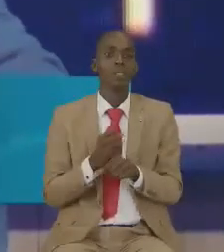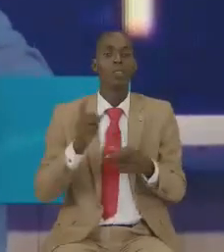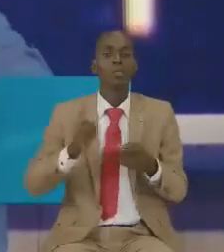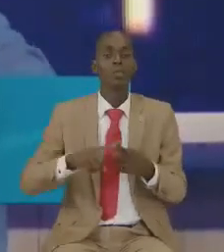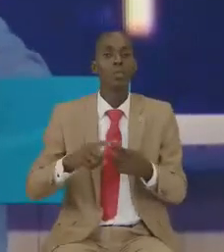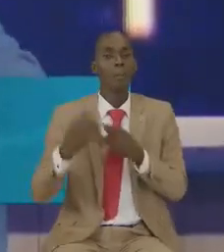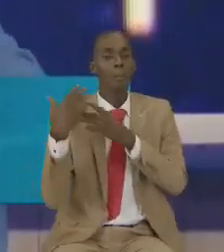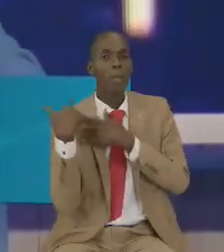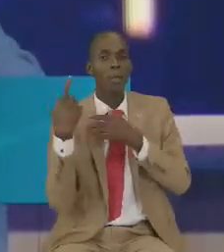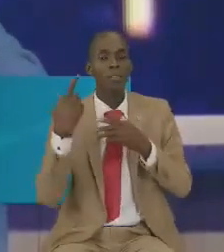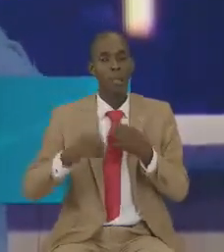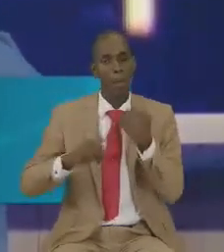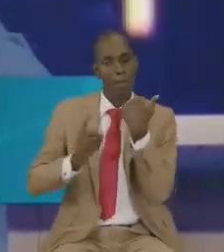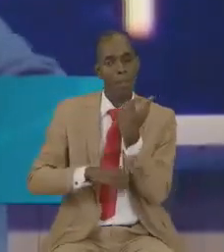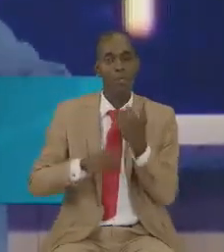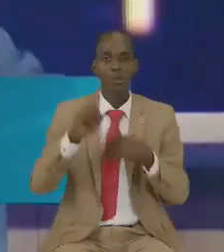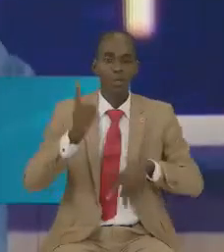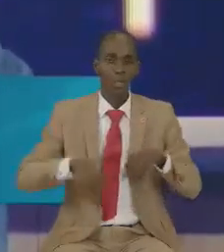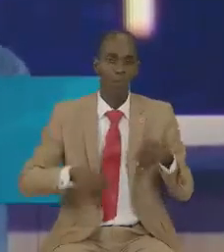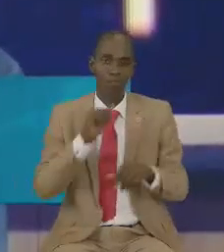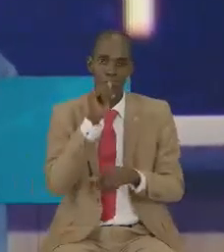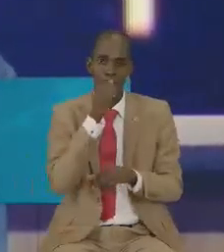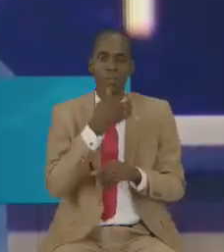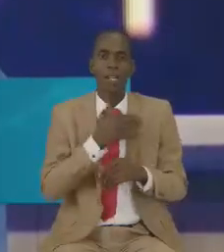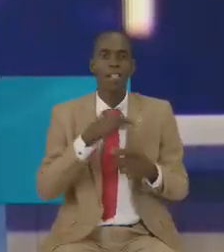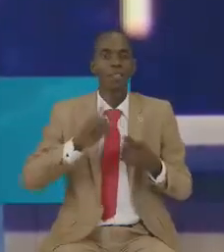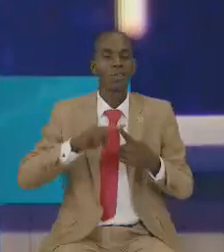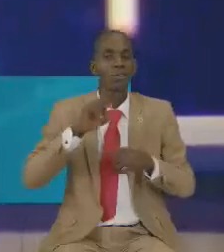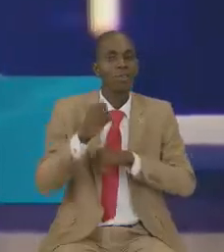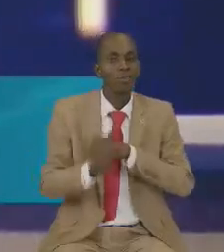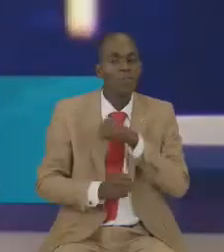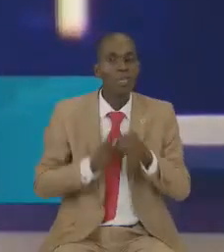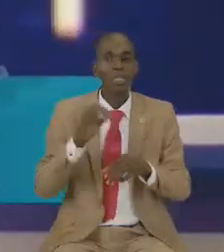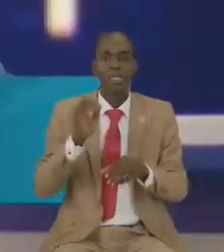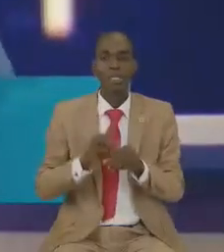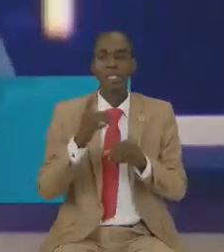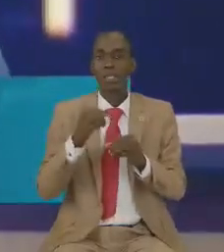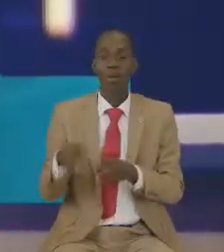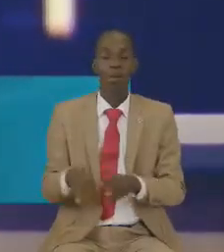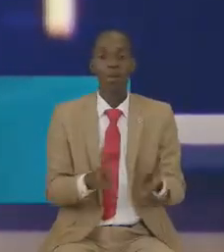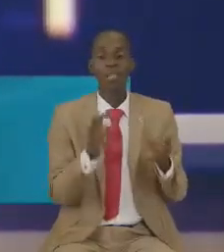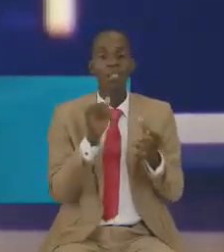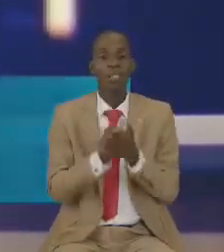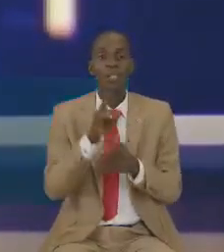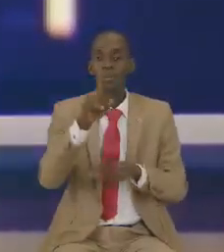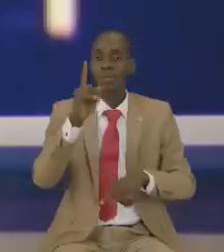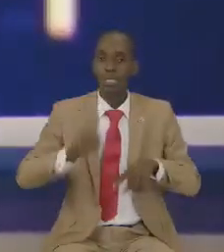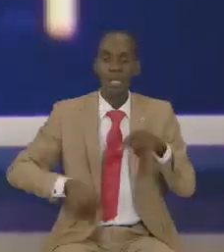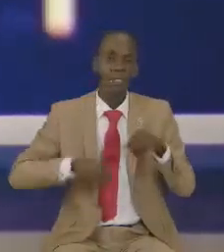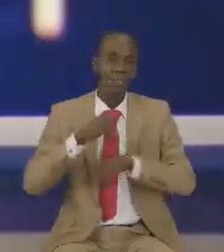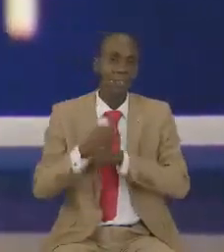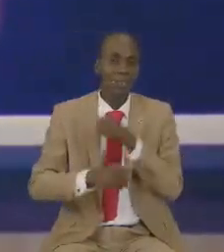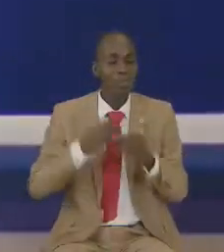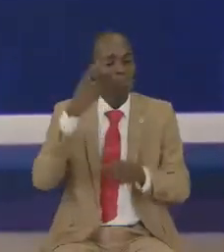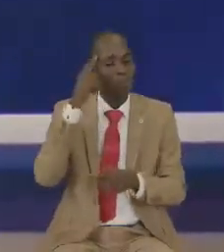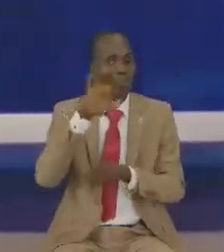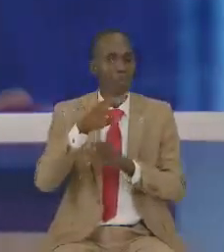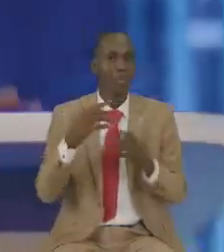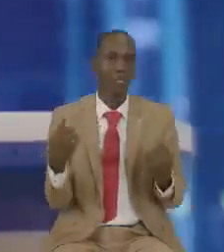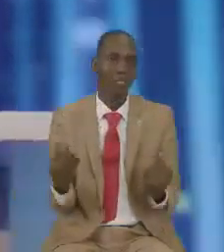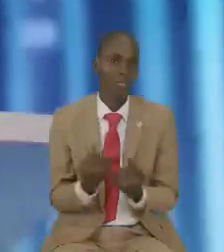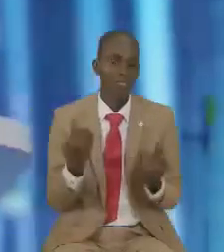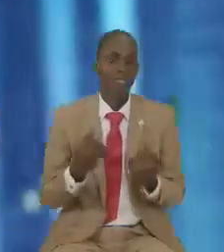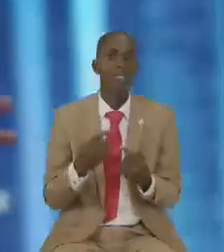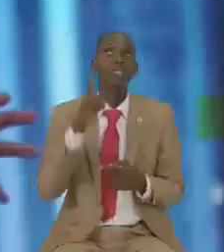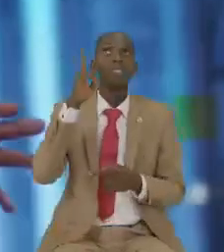punishment you couldn't bear, and to suffer in a way that you couldn't suffer for your sin. Is